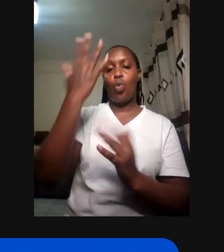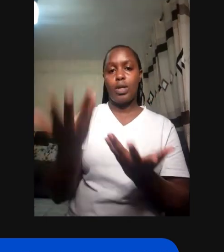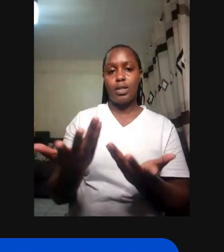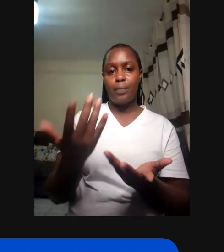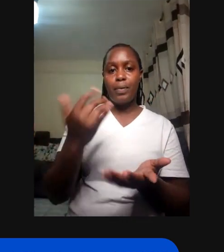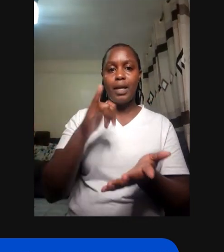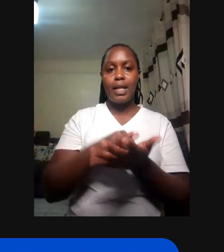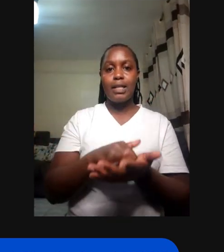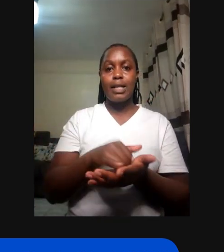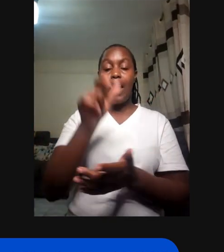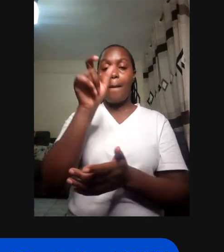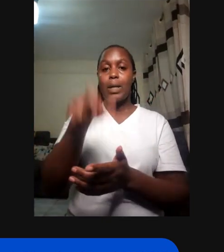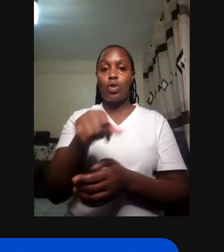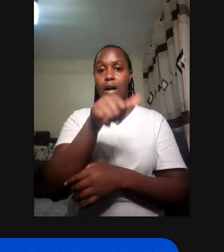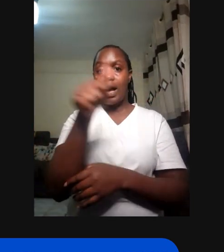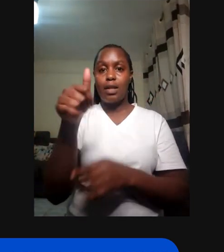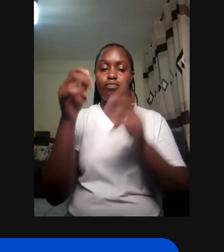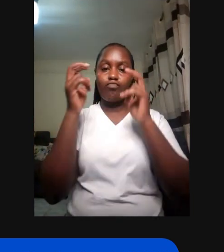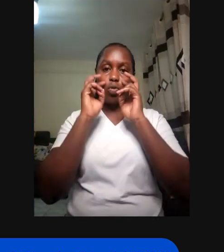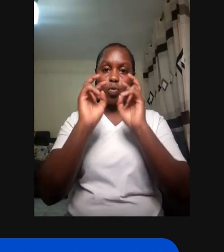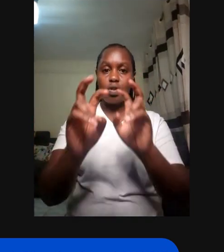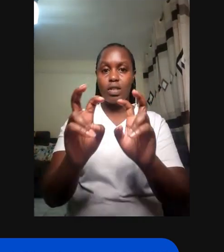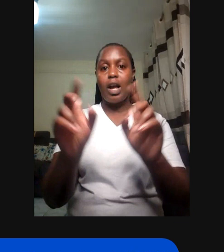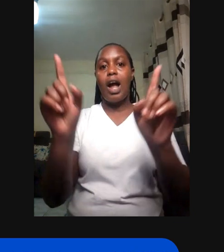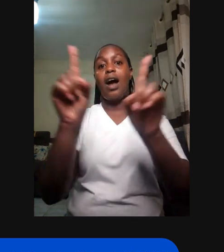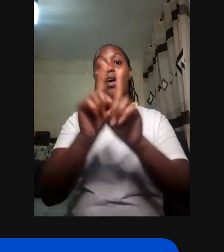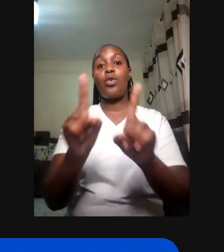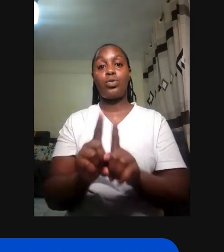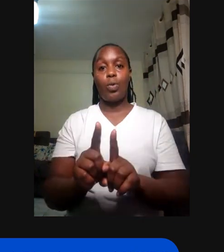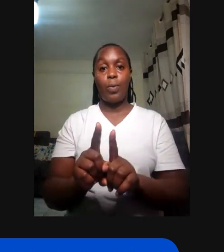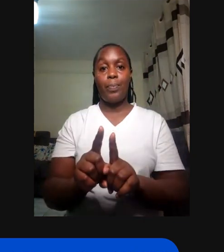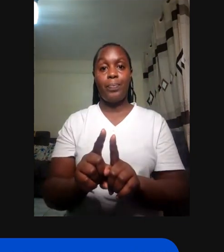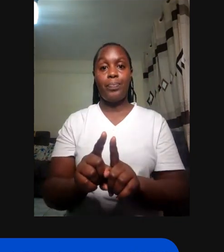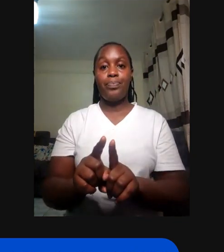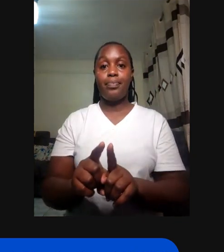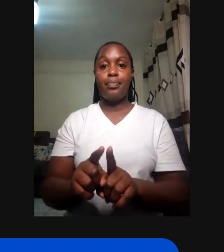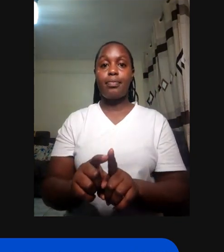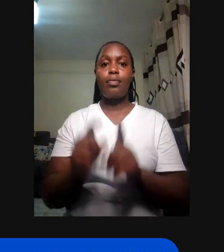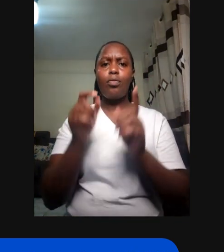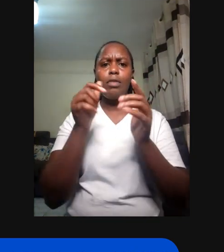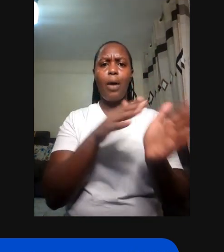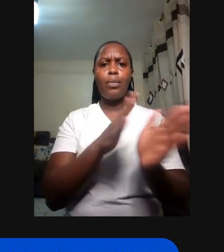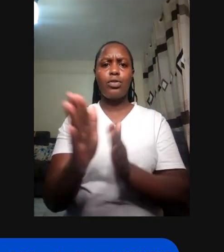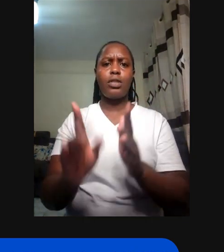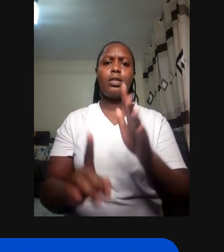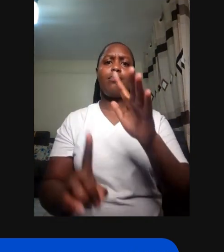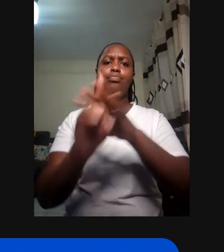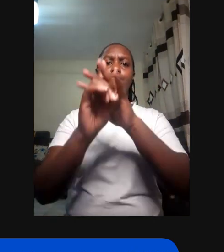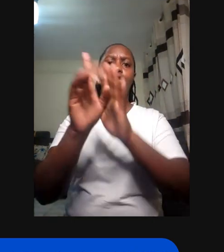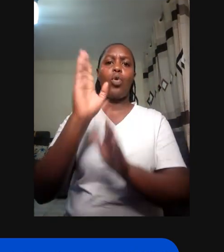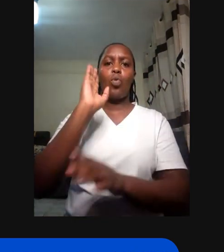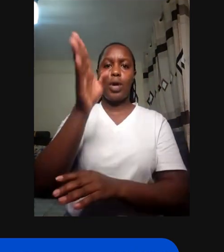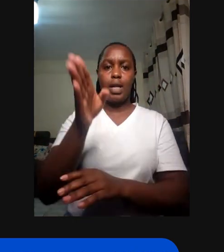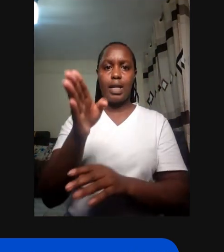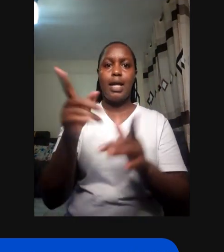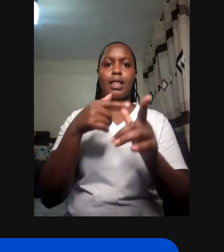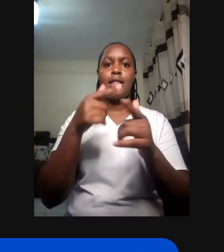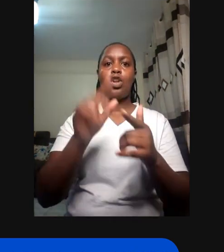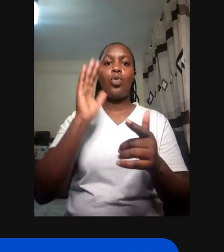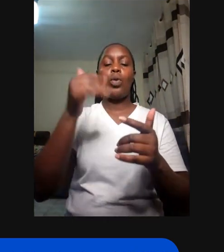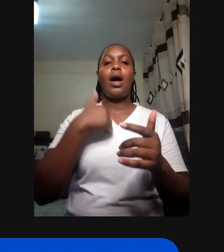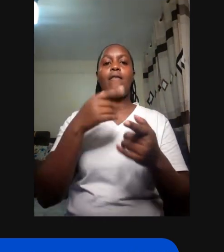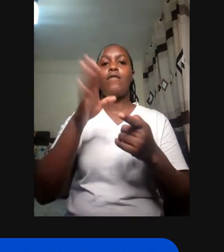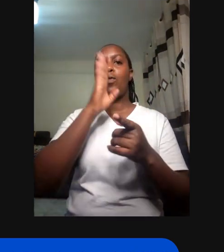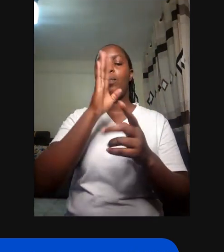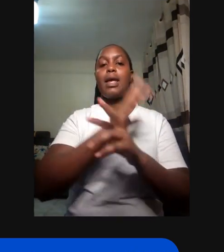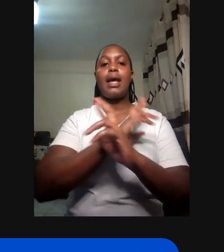somebody somewhere is watching, and an opportunity will come, and you'll have to be prepared for